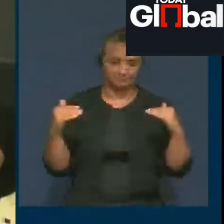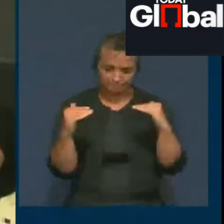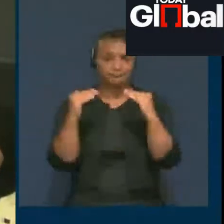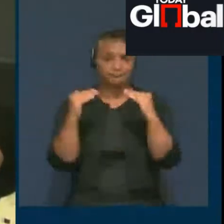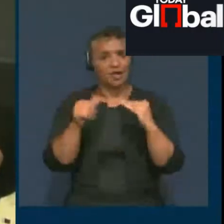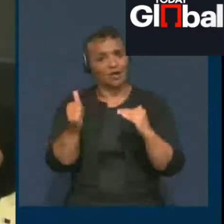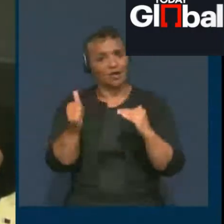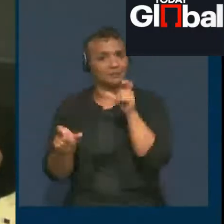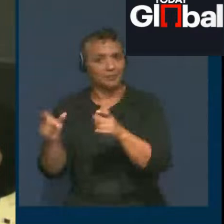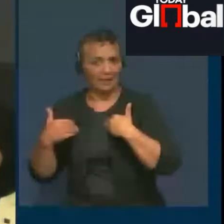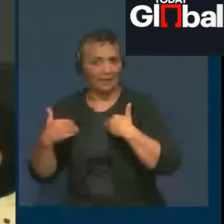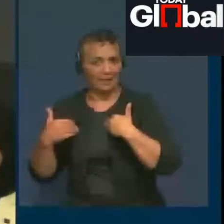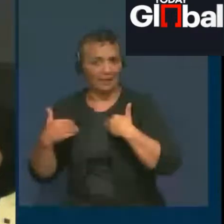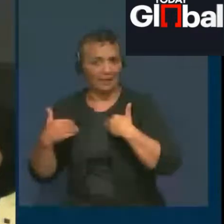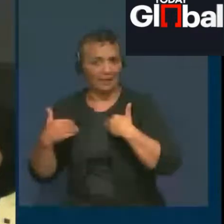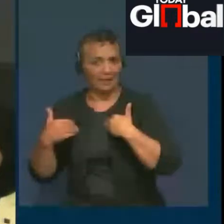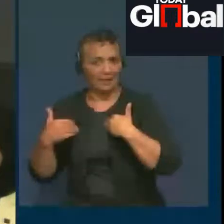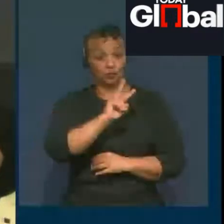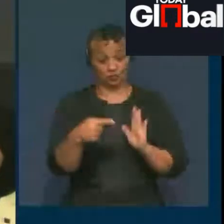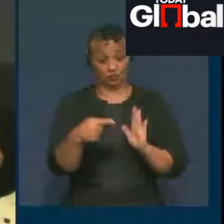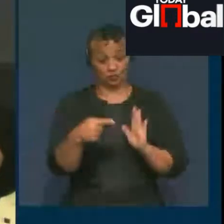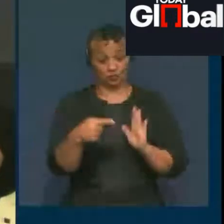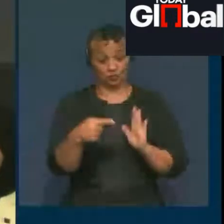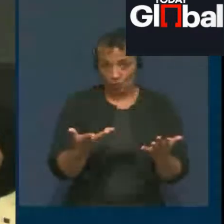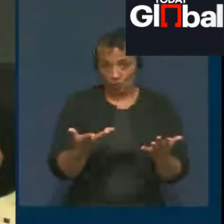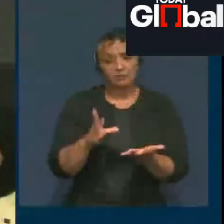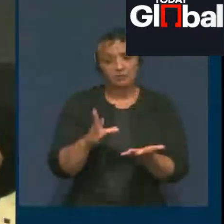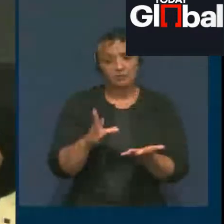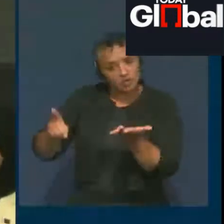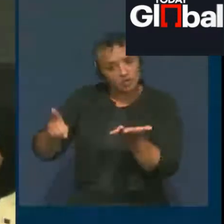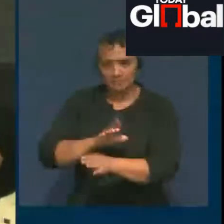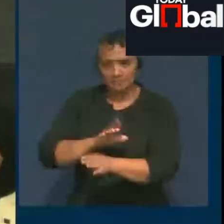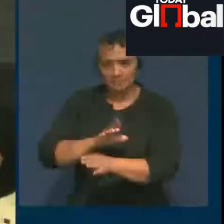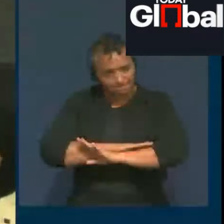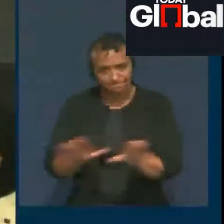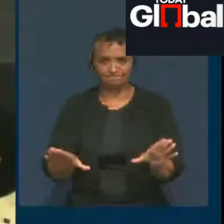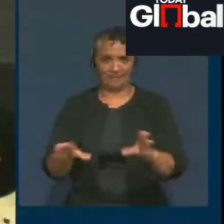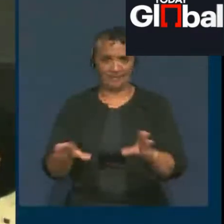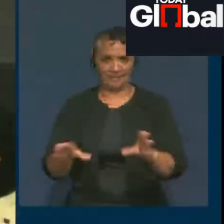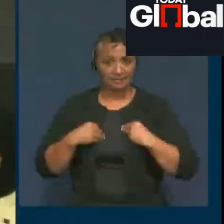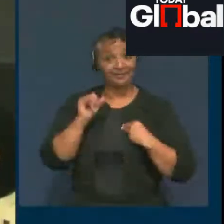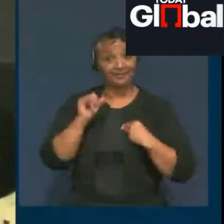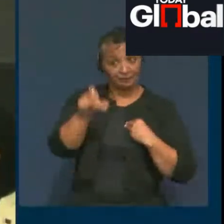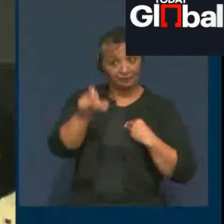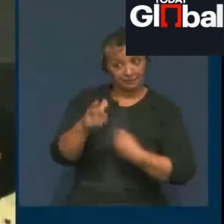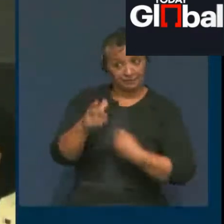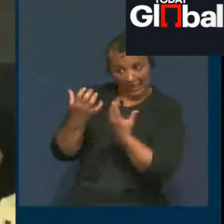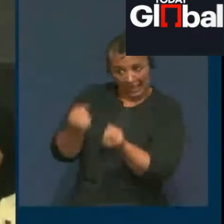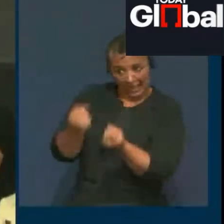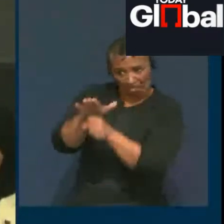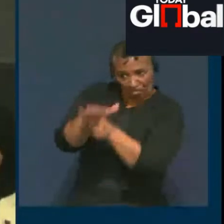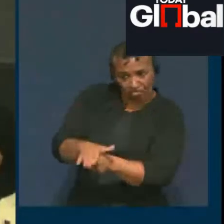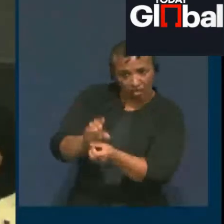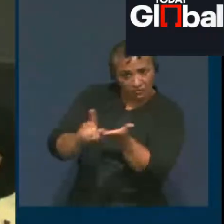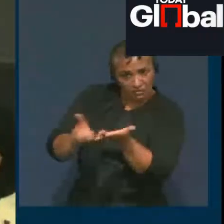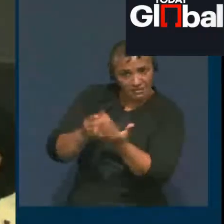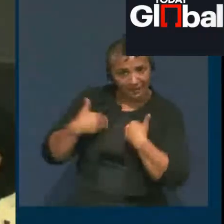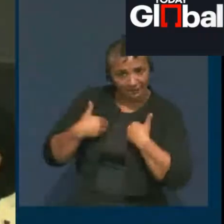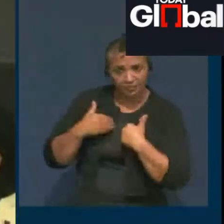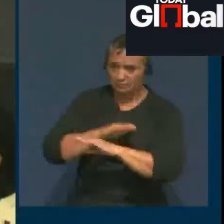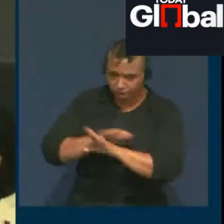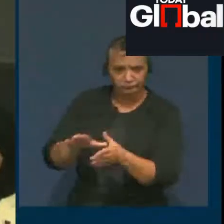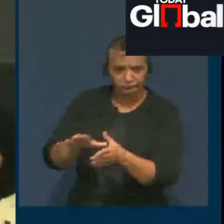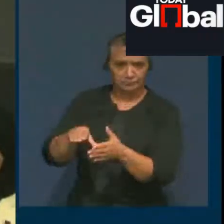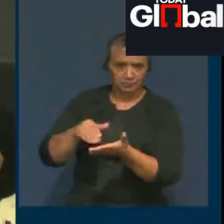22 prohibits all forms of discrimination on the basis of a disability, and the deprivation of